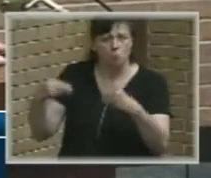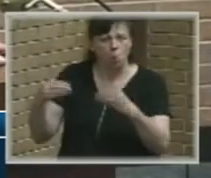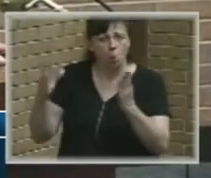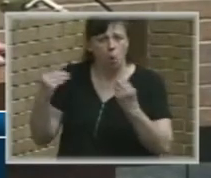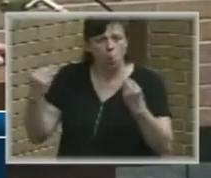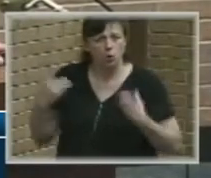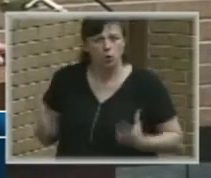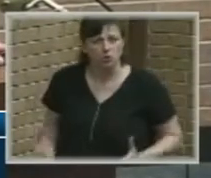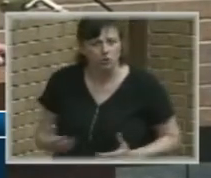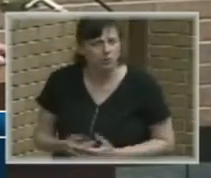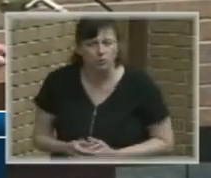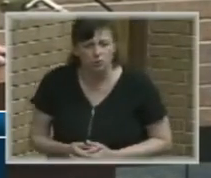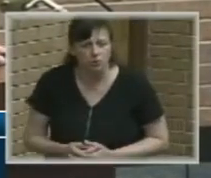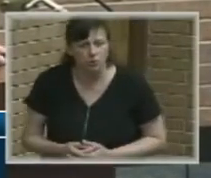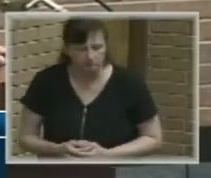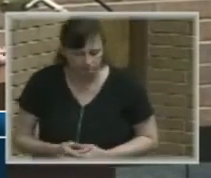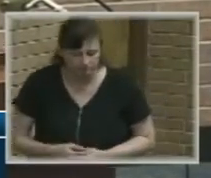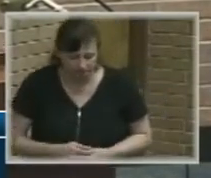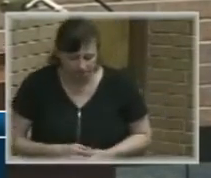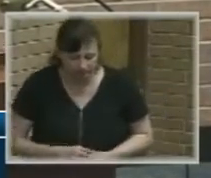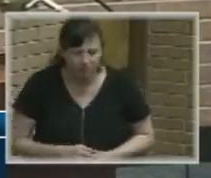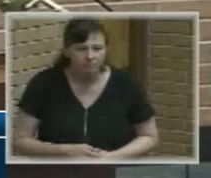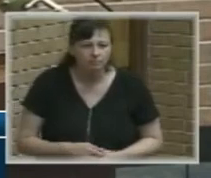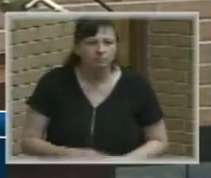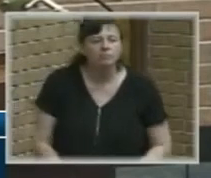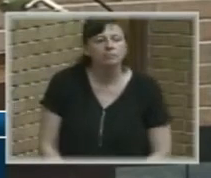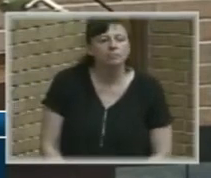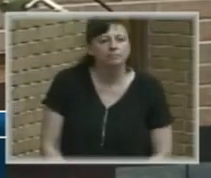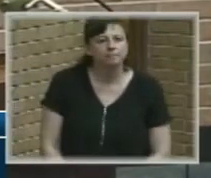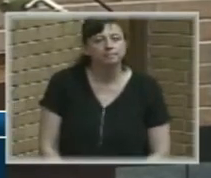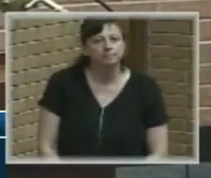that regard too. So I had to add that. Thank you.